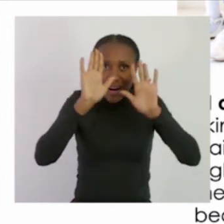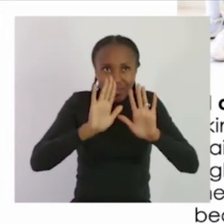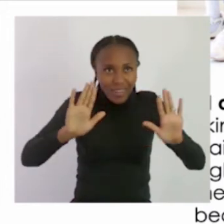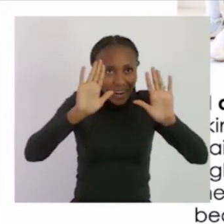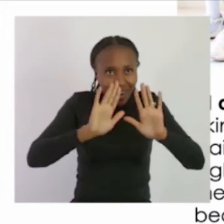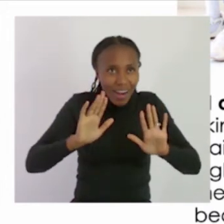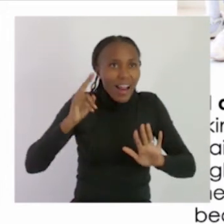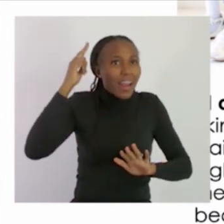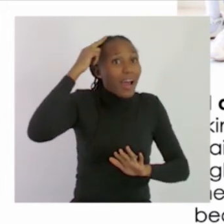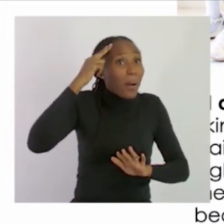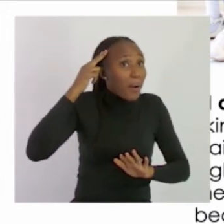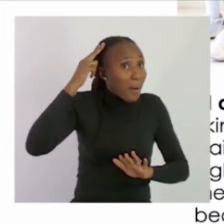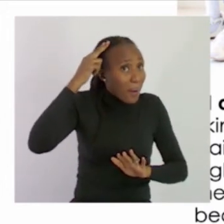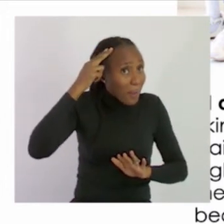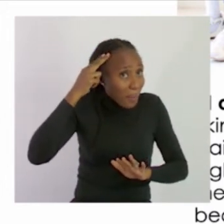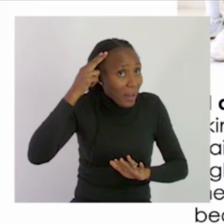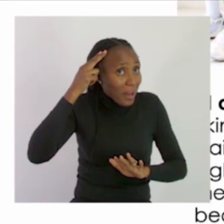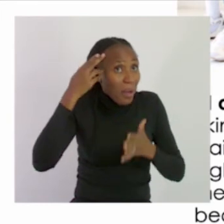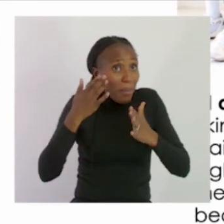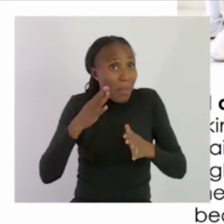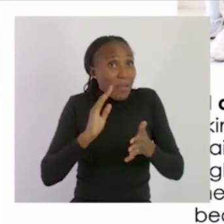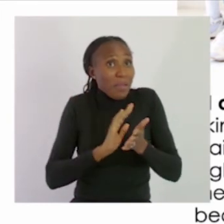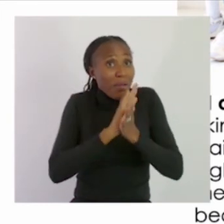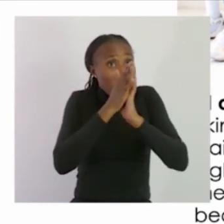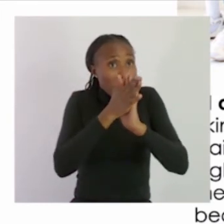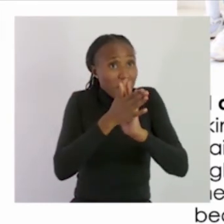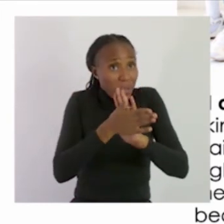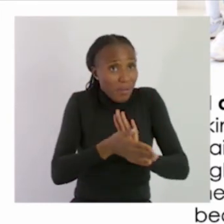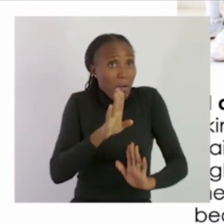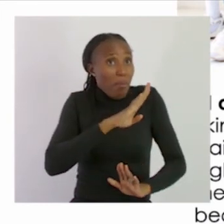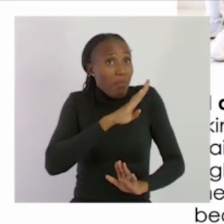being black or dark or brown and become gray.